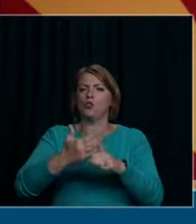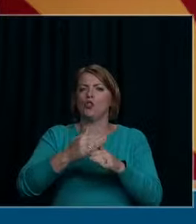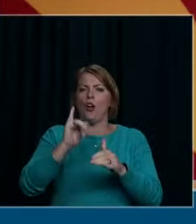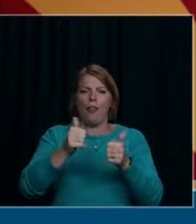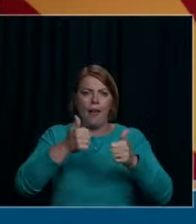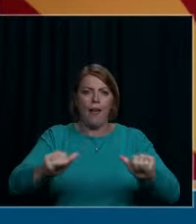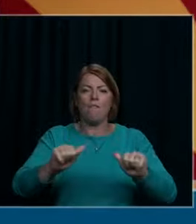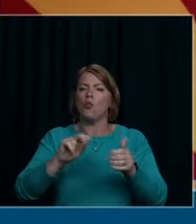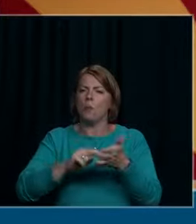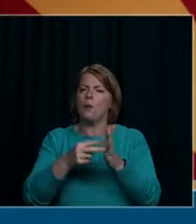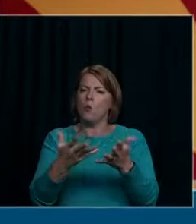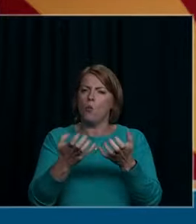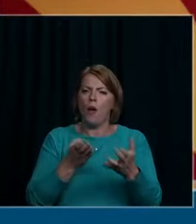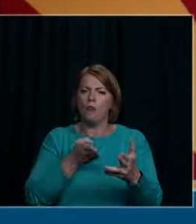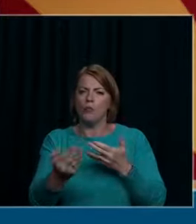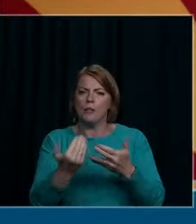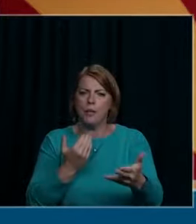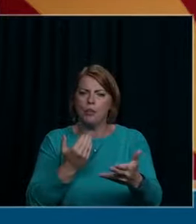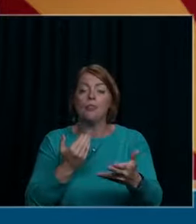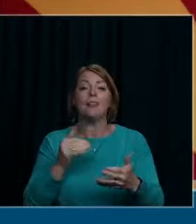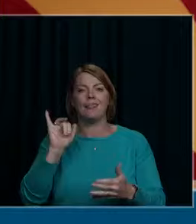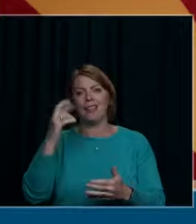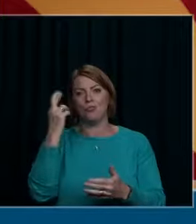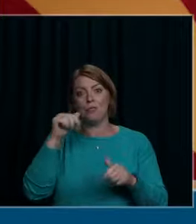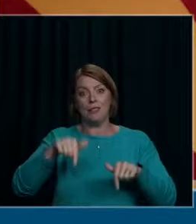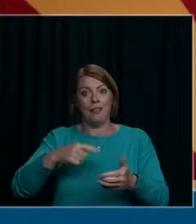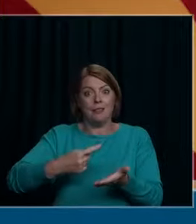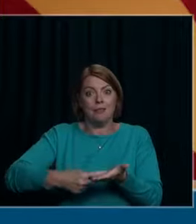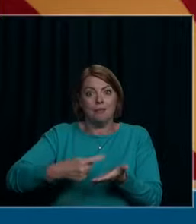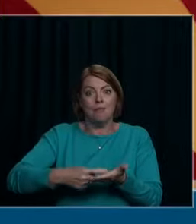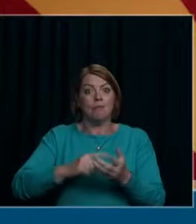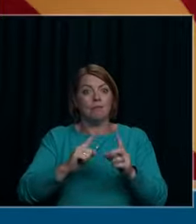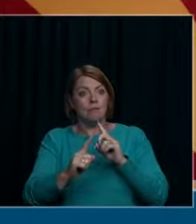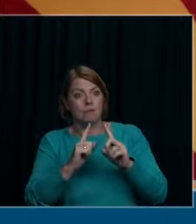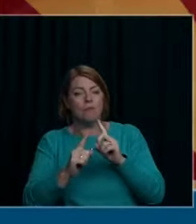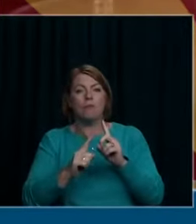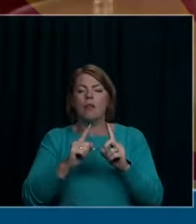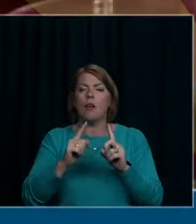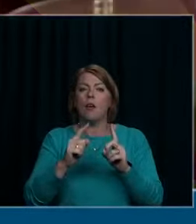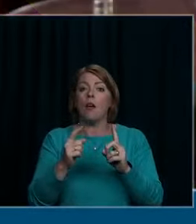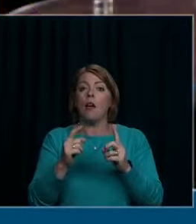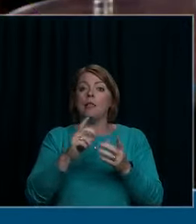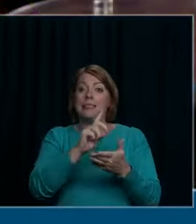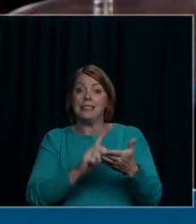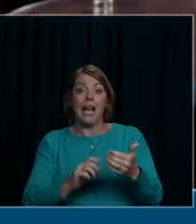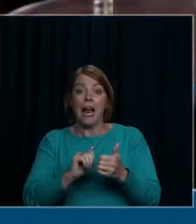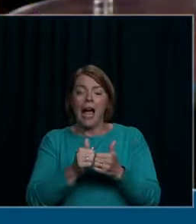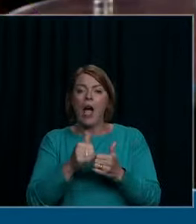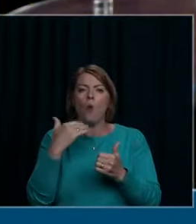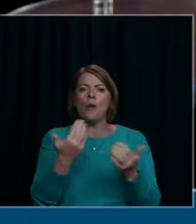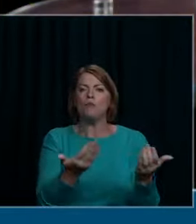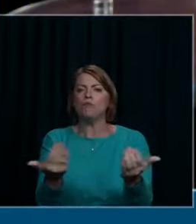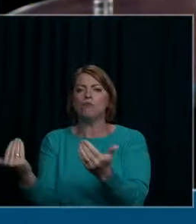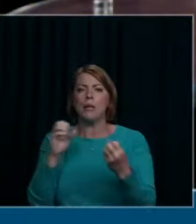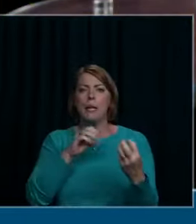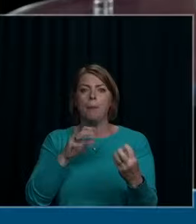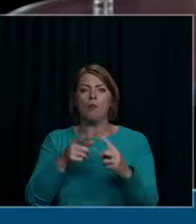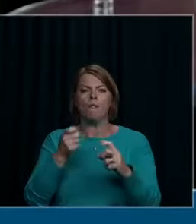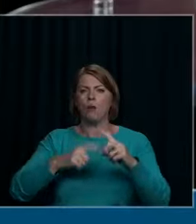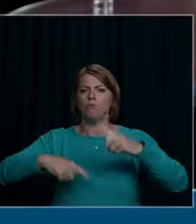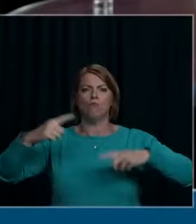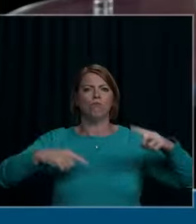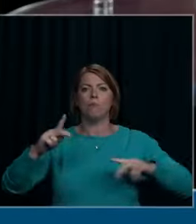is critical here. That's why this conversation has been designed with input from a broad group of journalists in Arizona representing urban